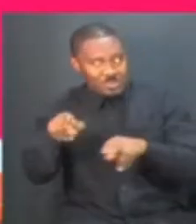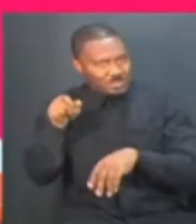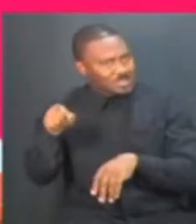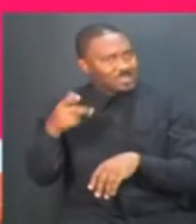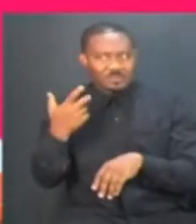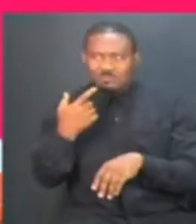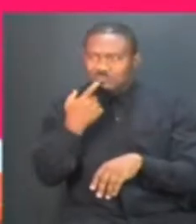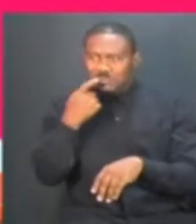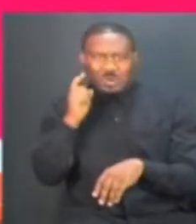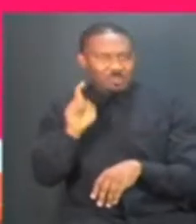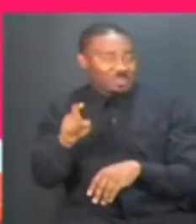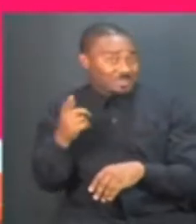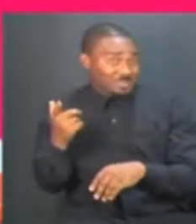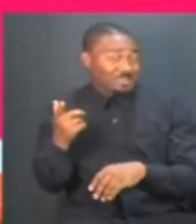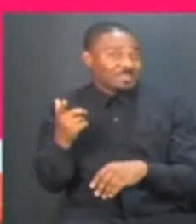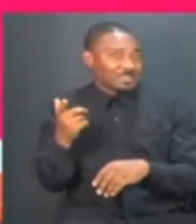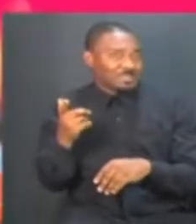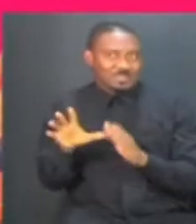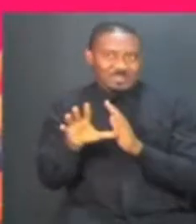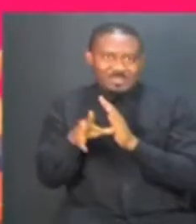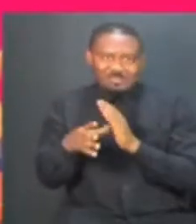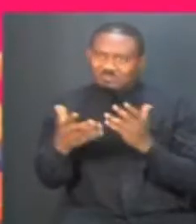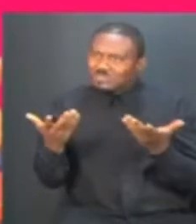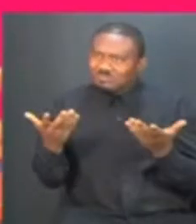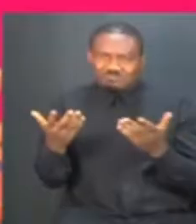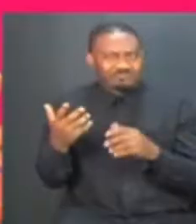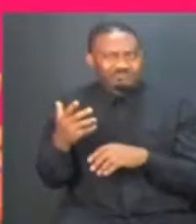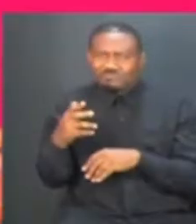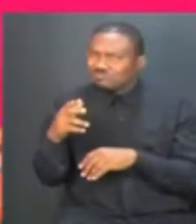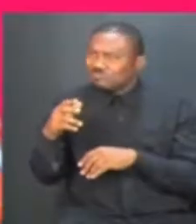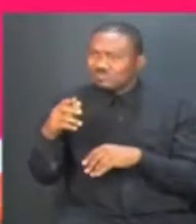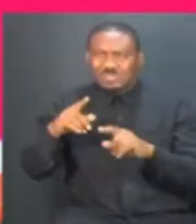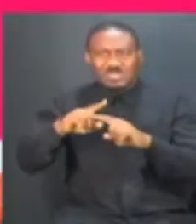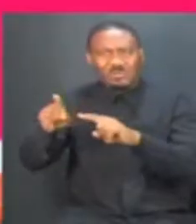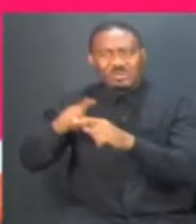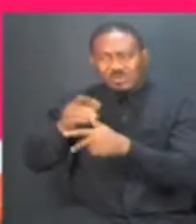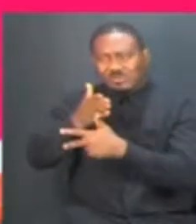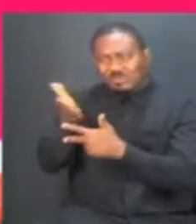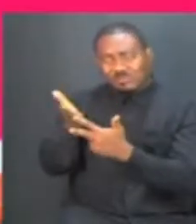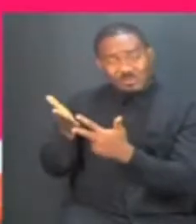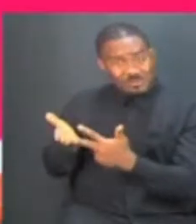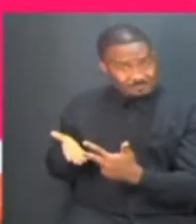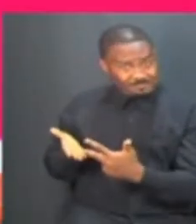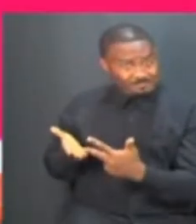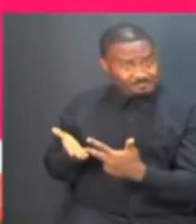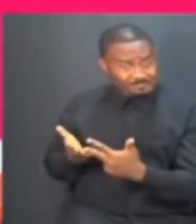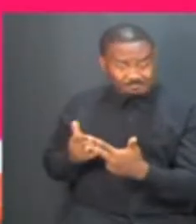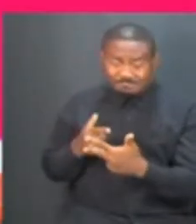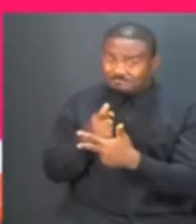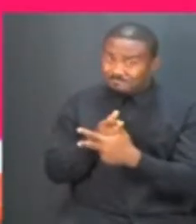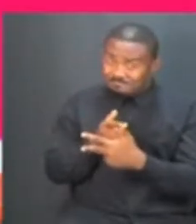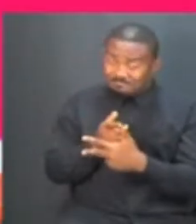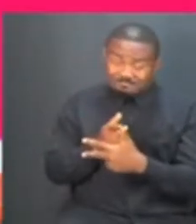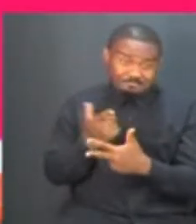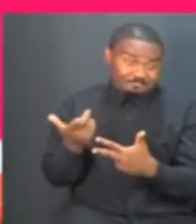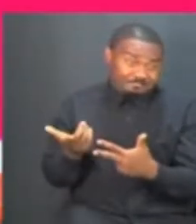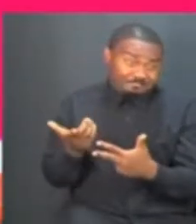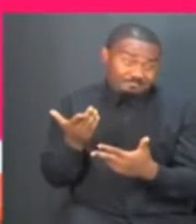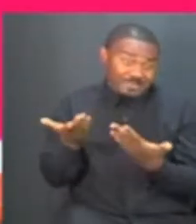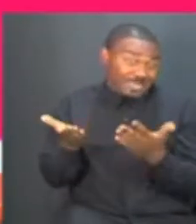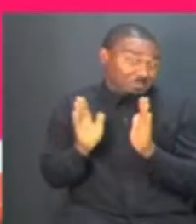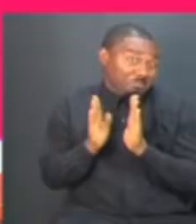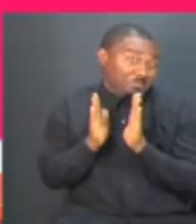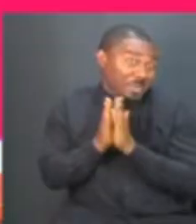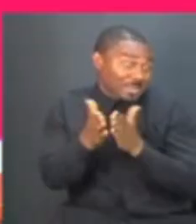and then the direction may take 3 or more forms. They will deem it to have been